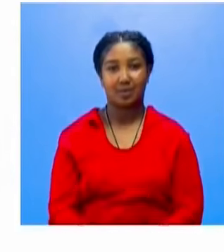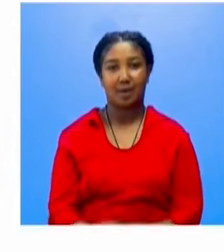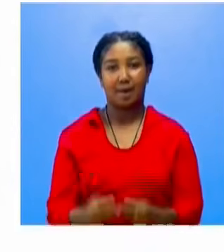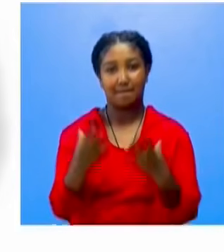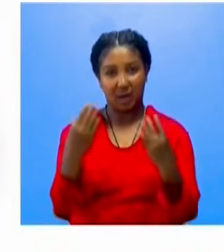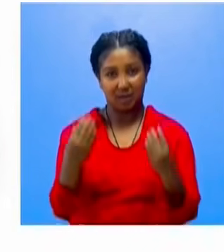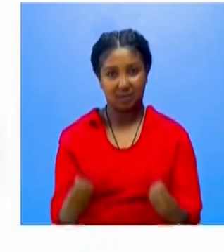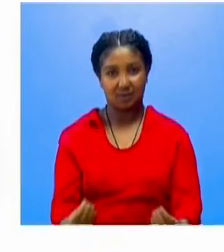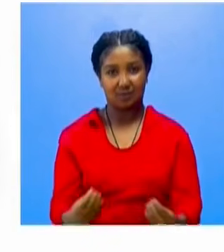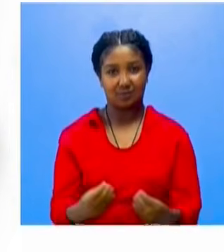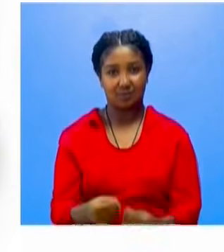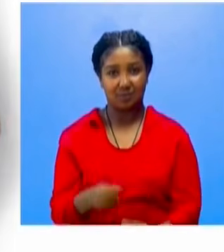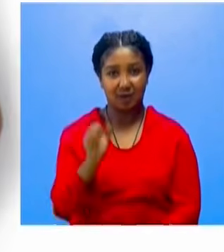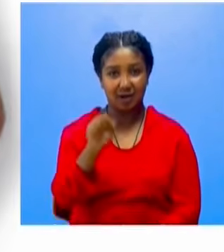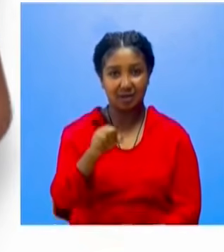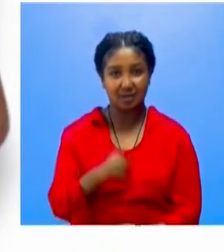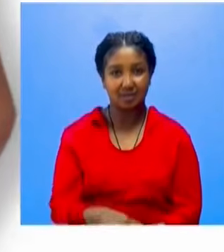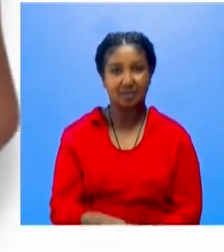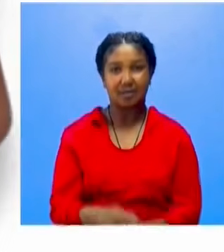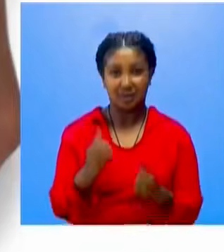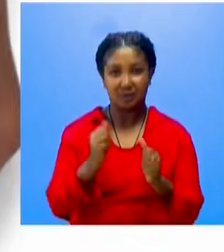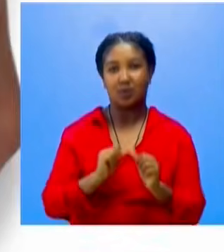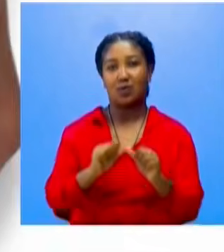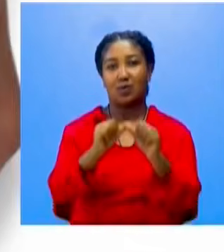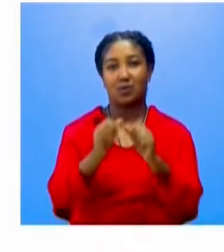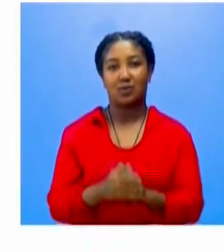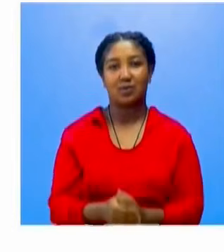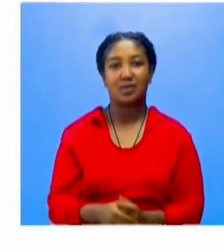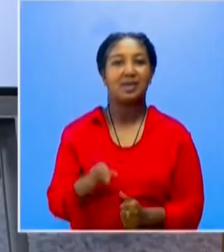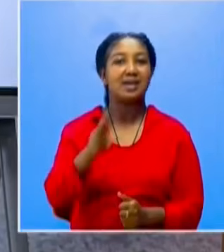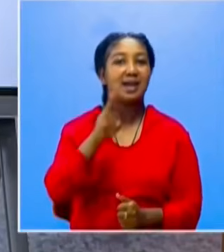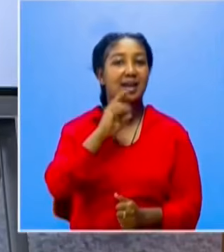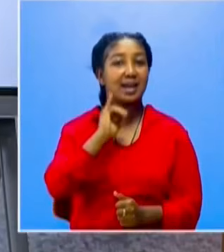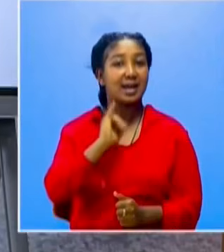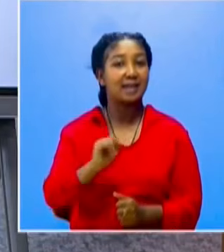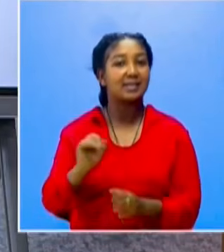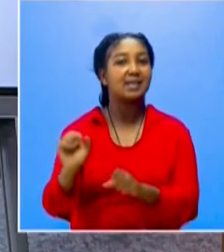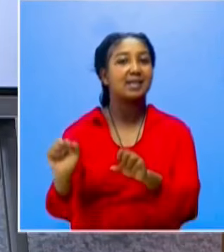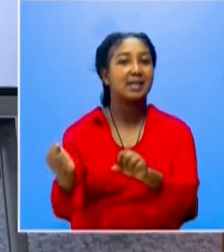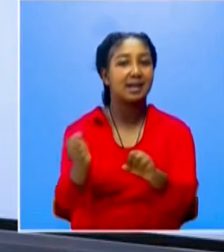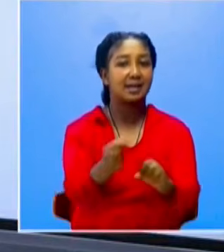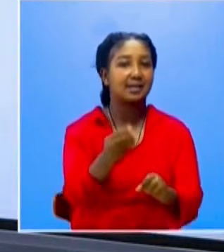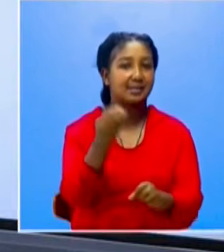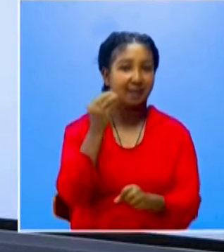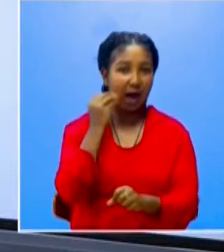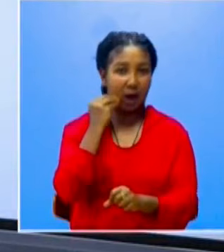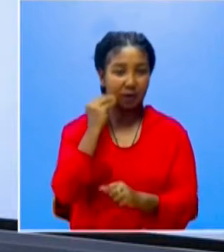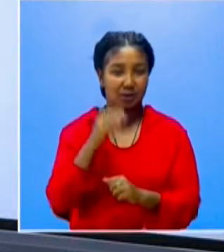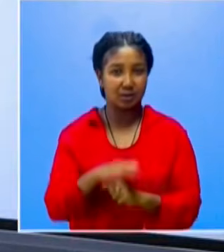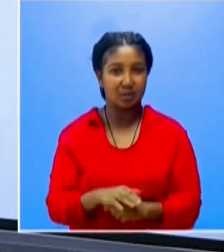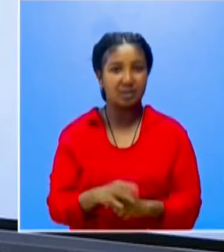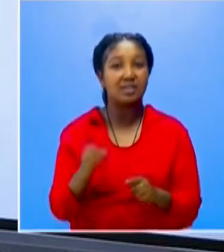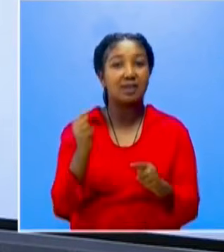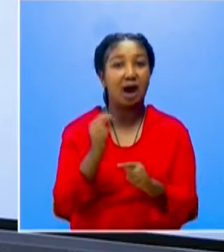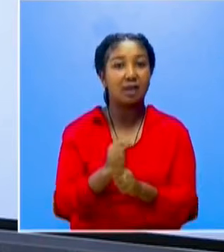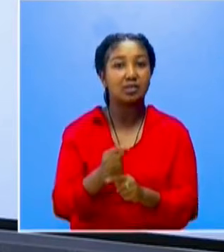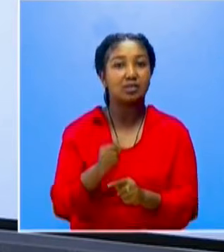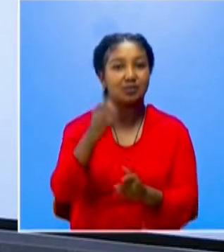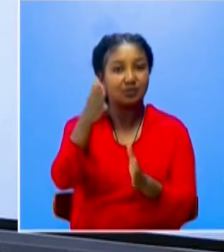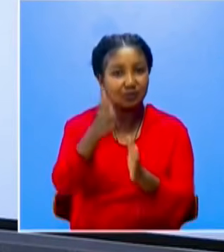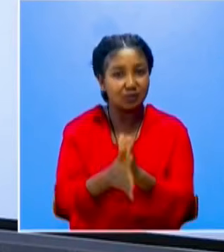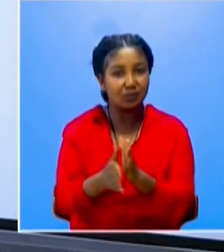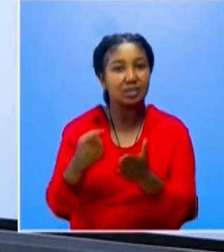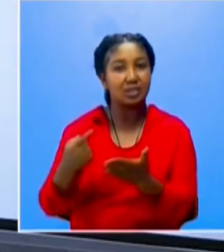Passive, right? Let's go to this one. Helen is cleaning the house. The action which is